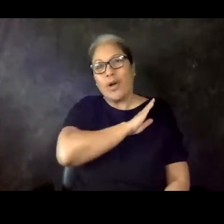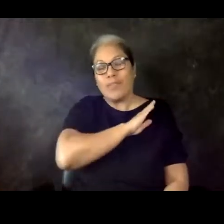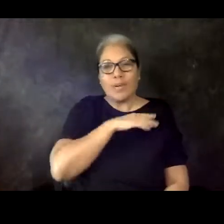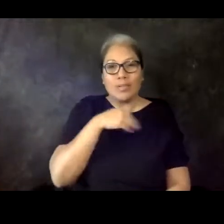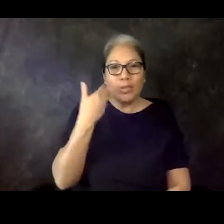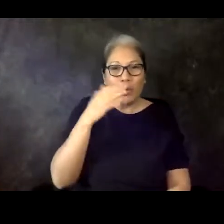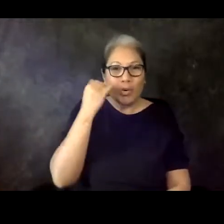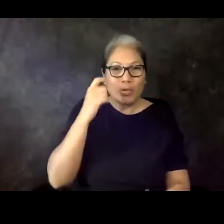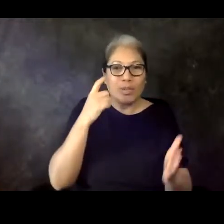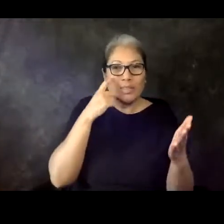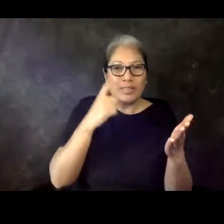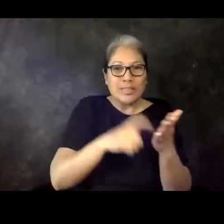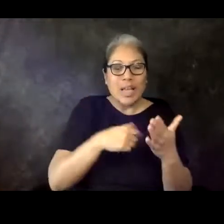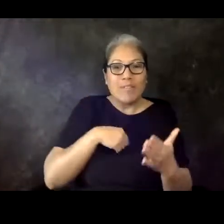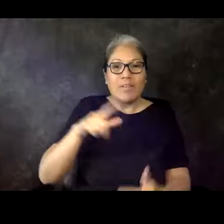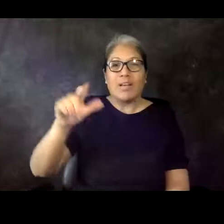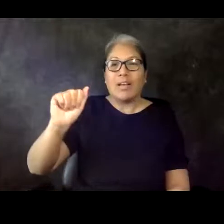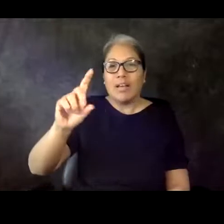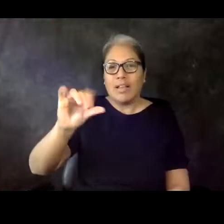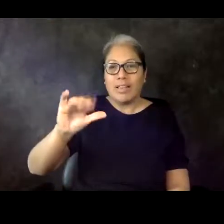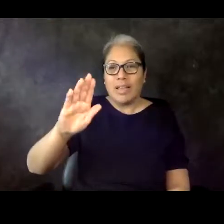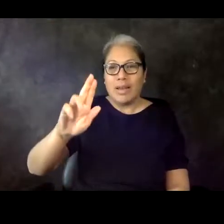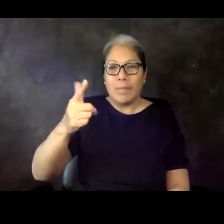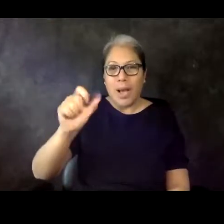has some ladybugs on it.